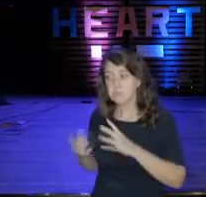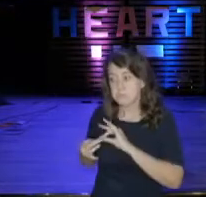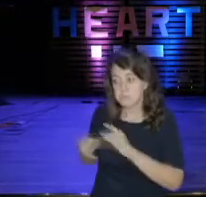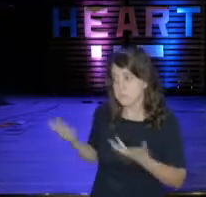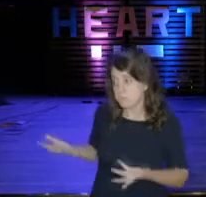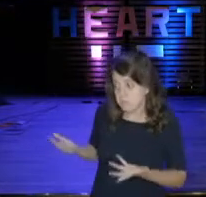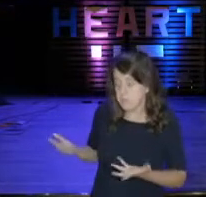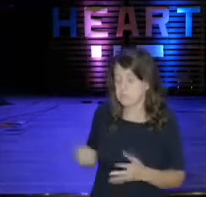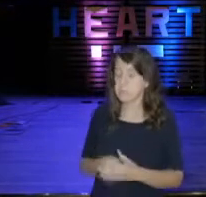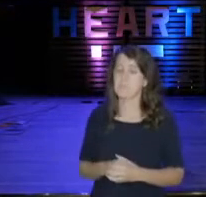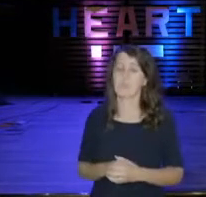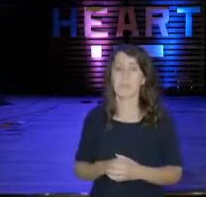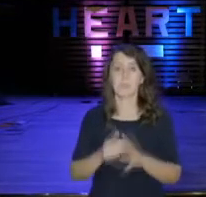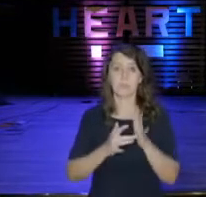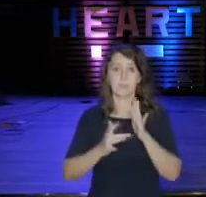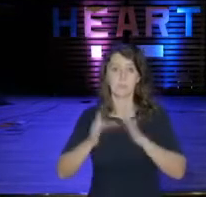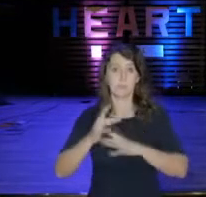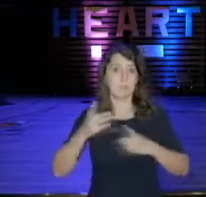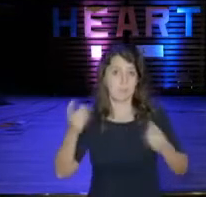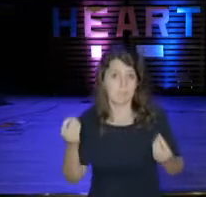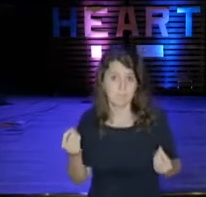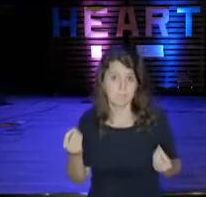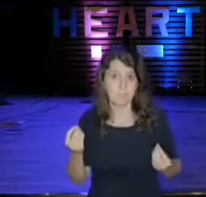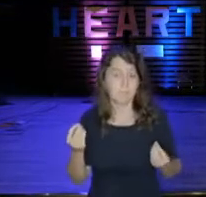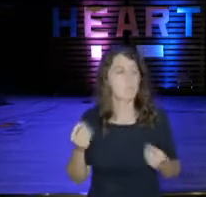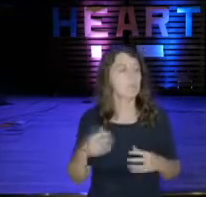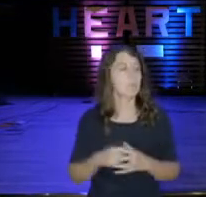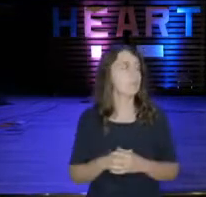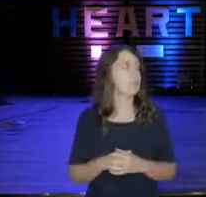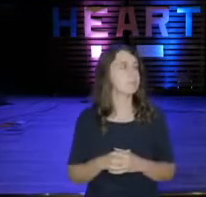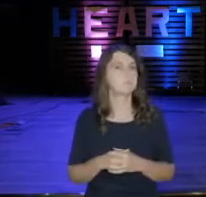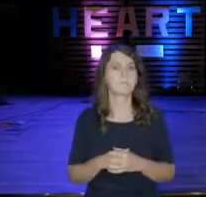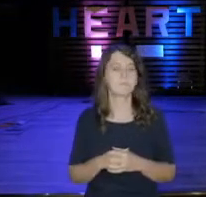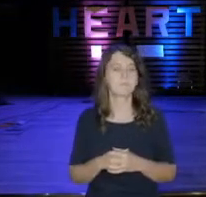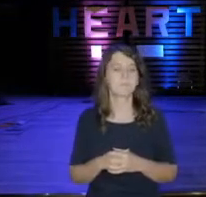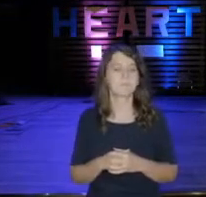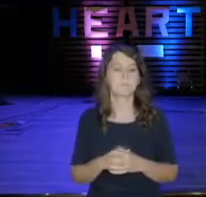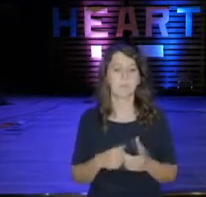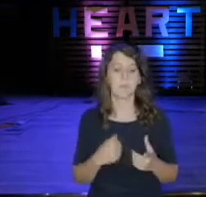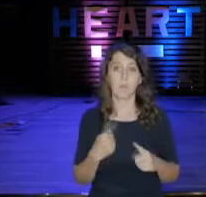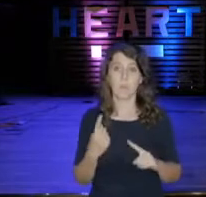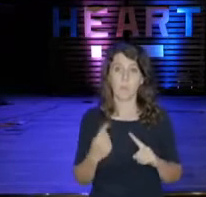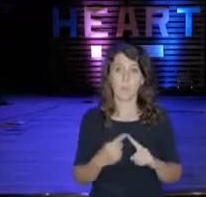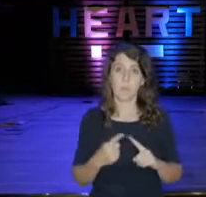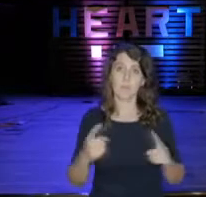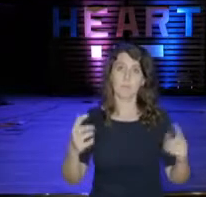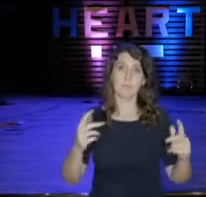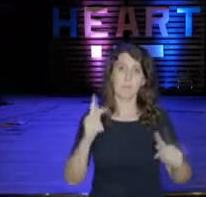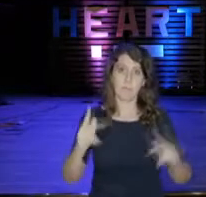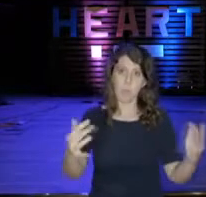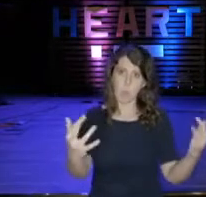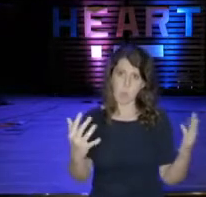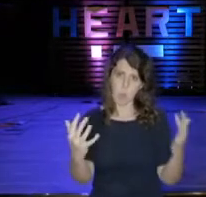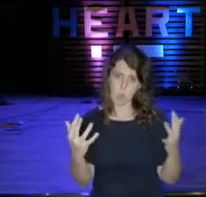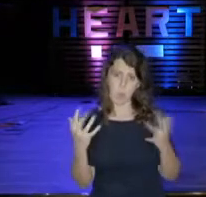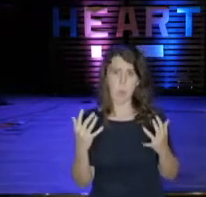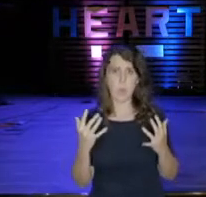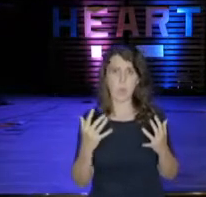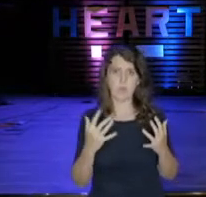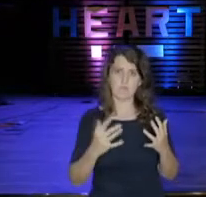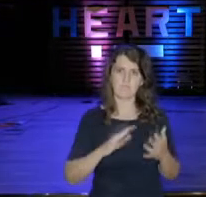trap. But Jesus stooped down. When a crowd comes to me and is like up in arms, I get fidgety.